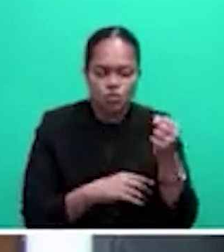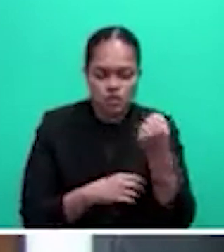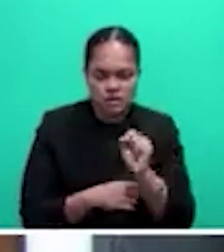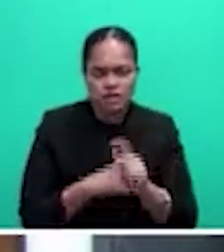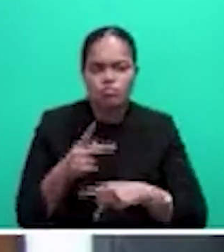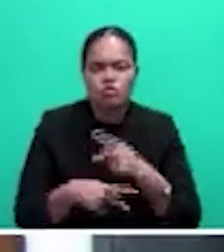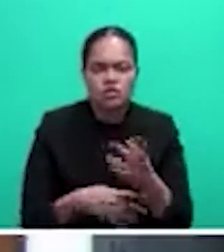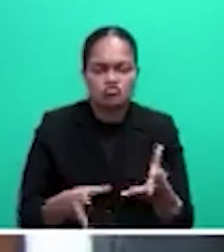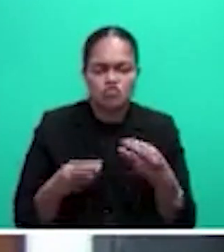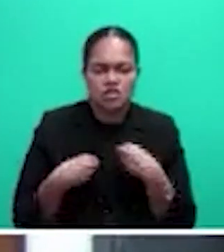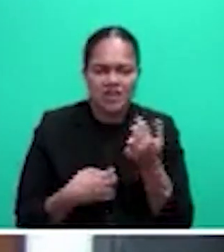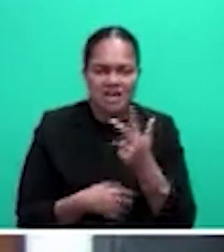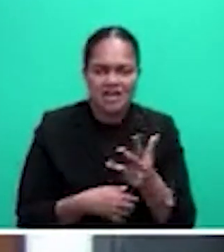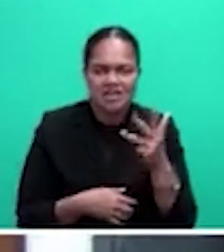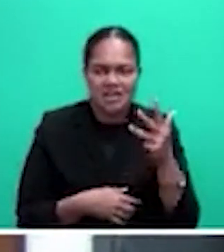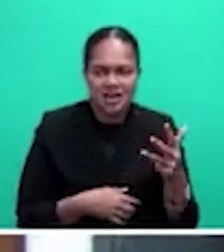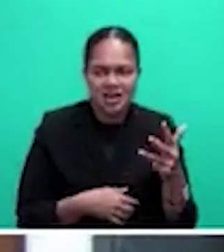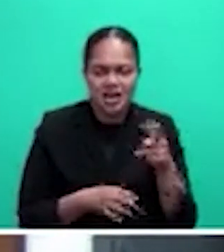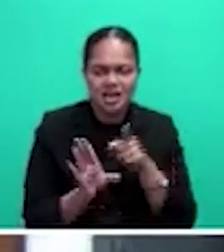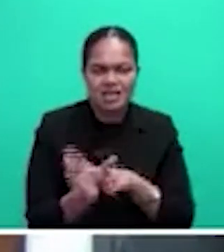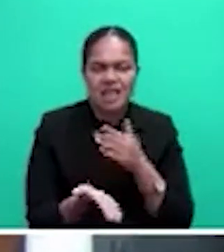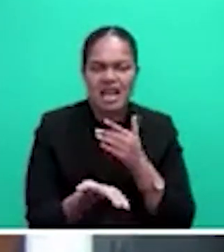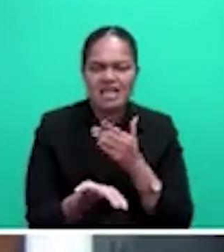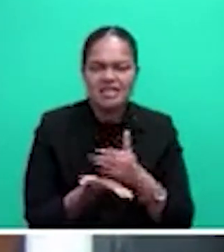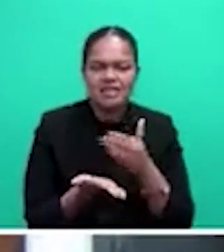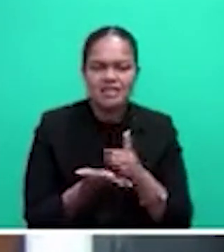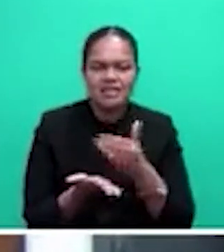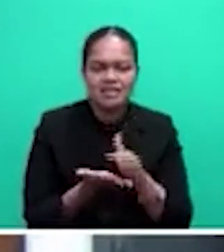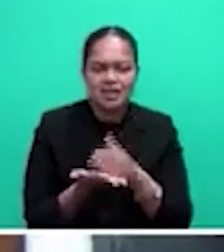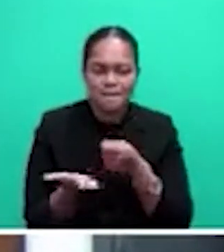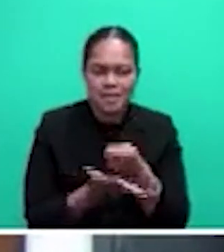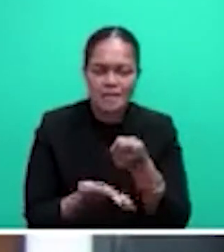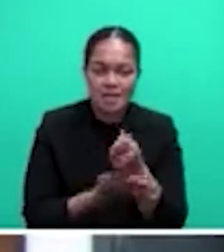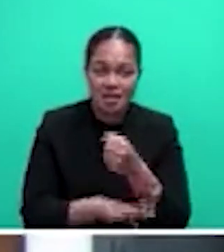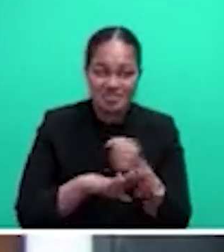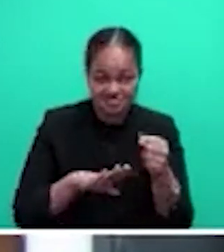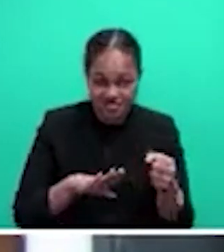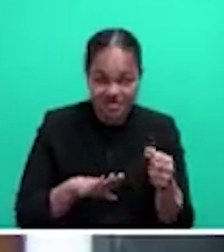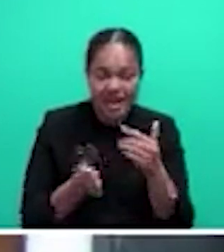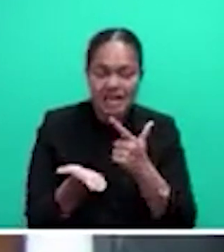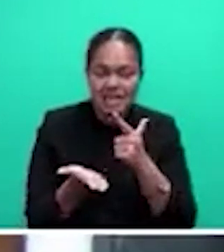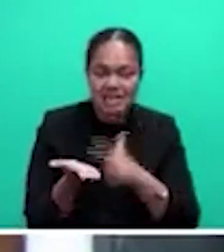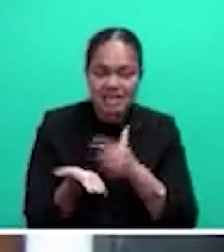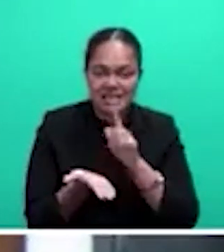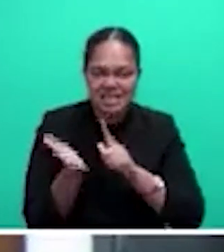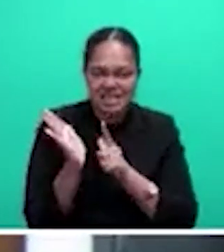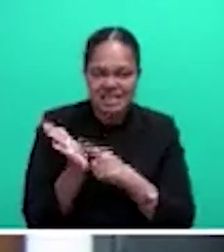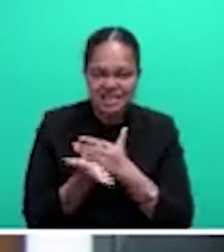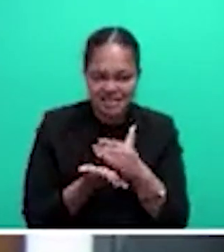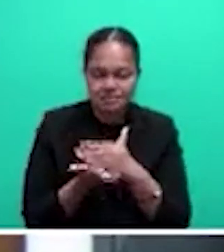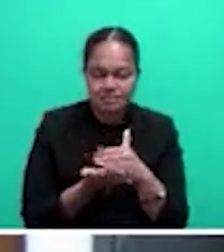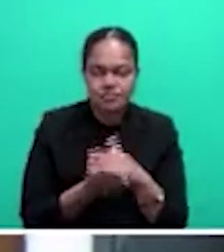receive 99-year lease title. These settlements are in Nambusasa 90, Dhubin Singatoka,